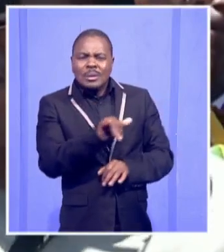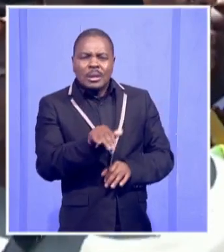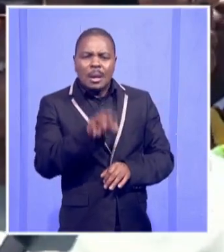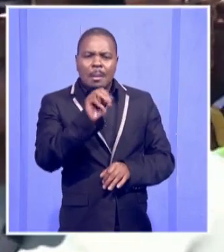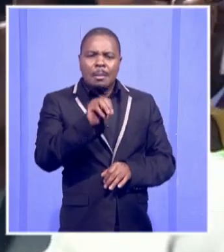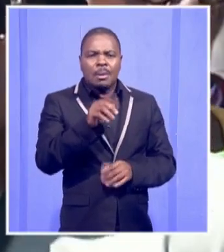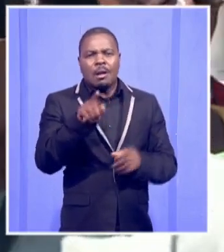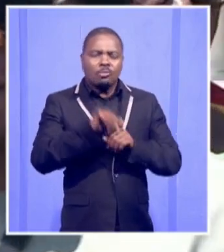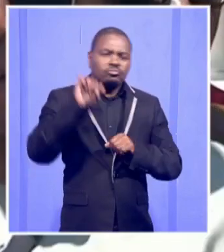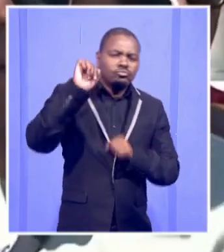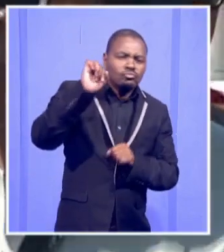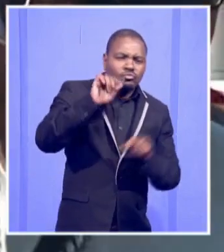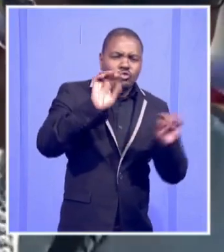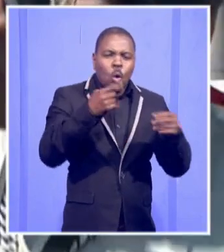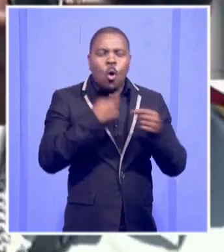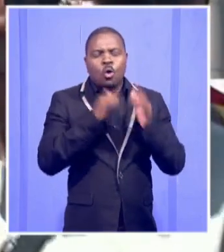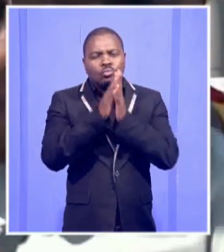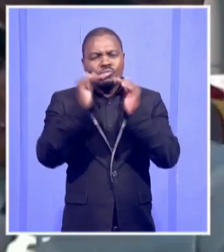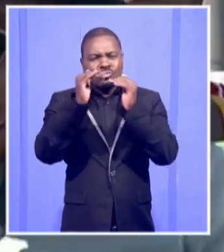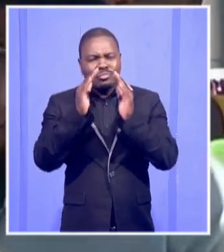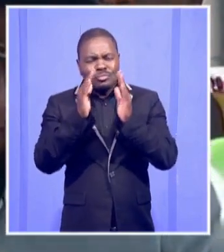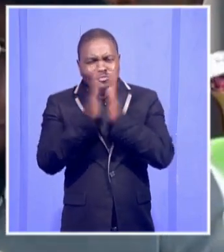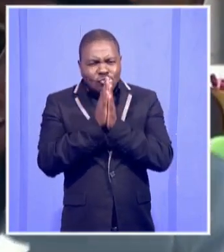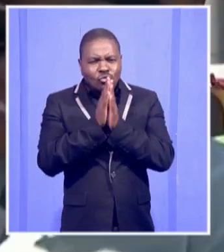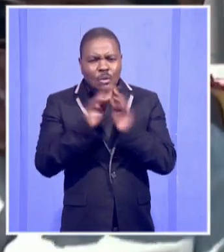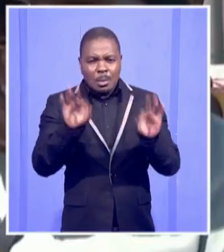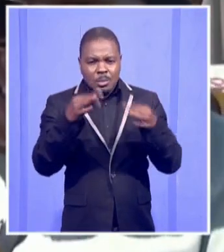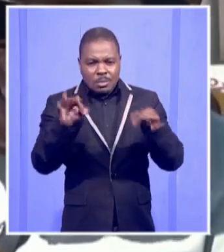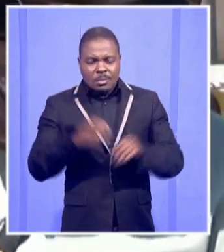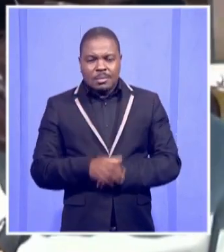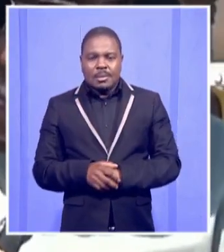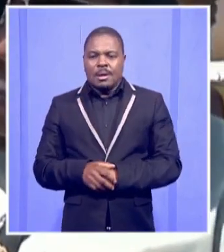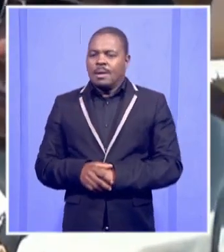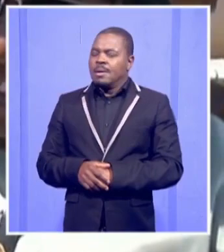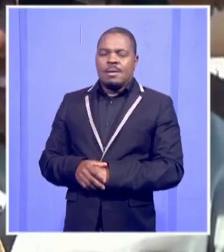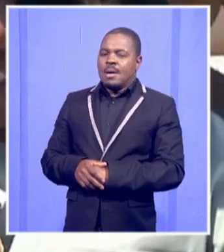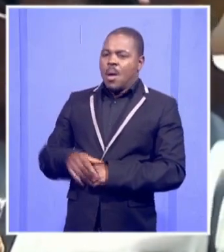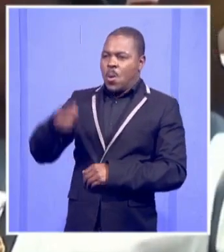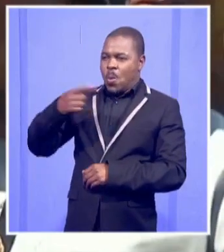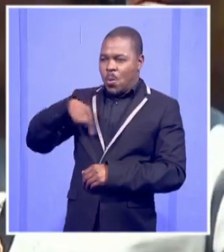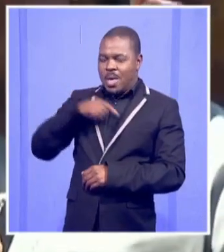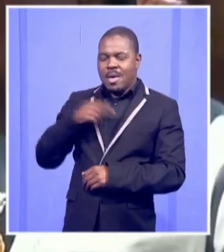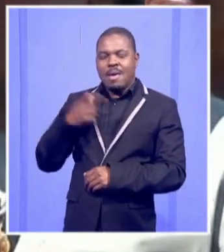Zabalazo songs or are you singing gospel? Not really. We're doing Sotho hip hop.